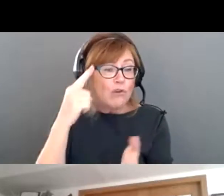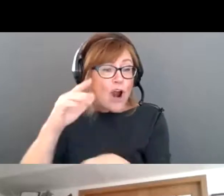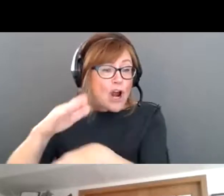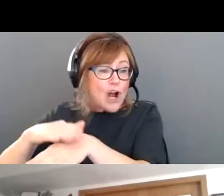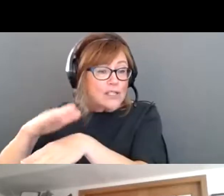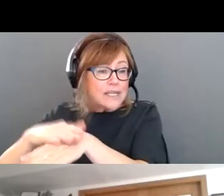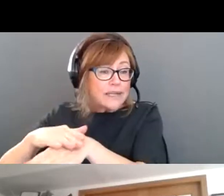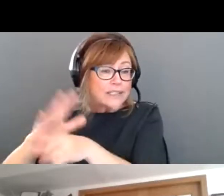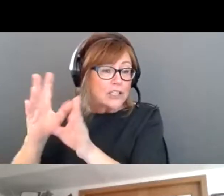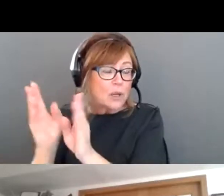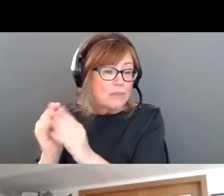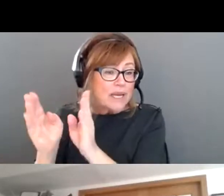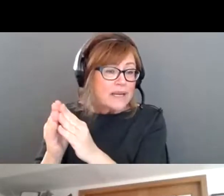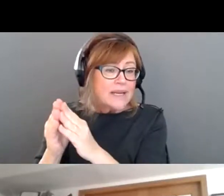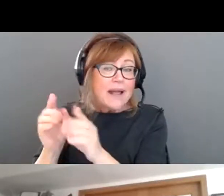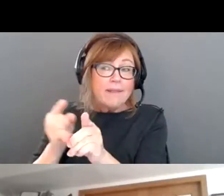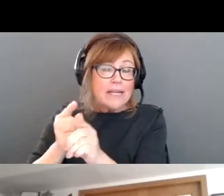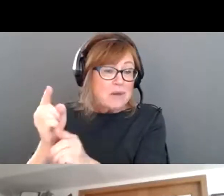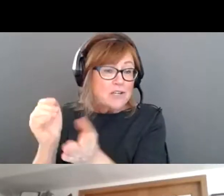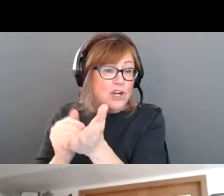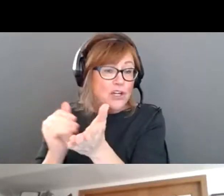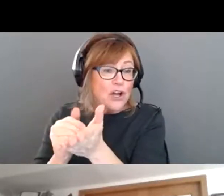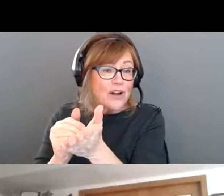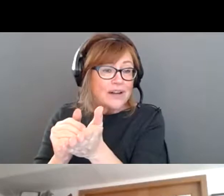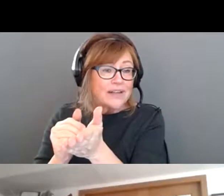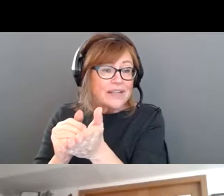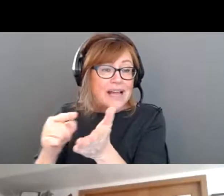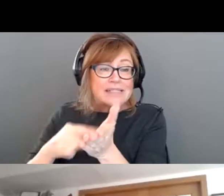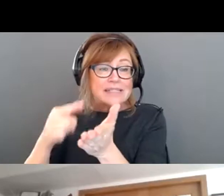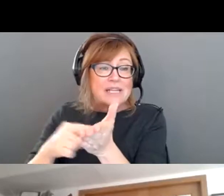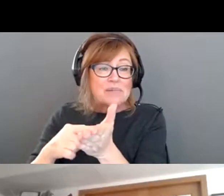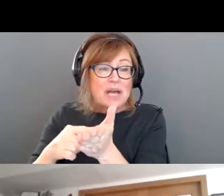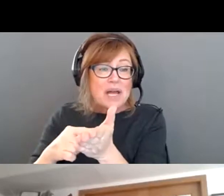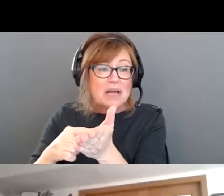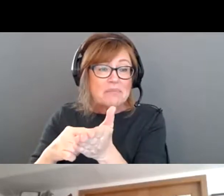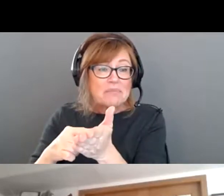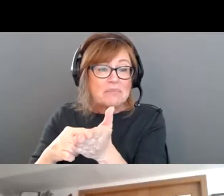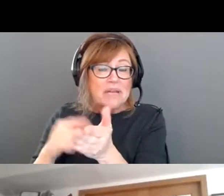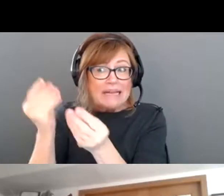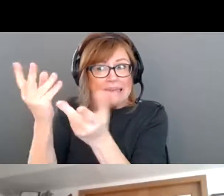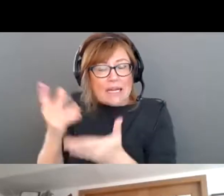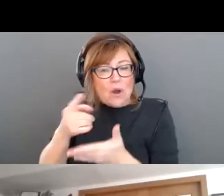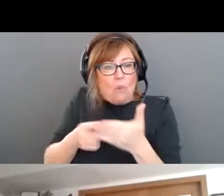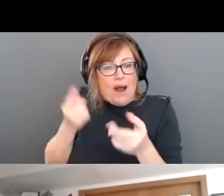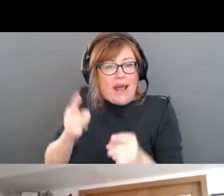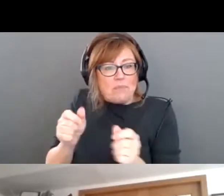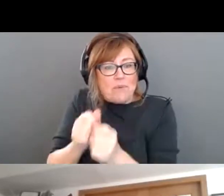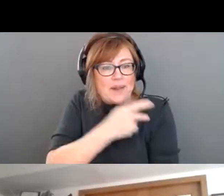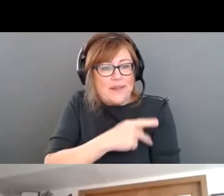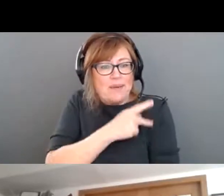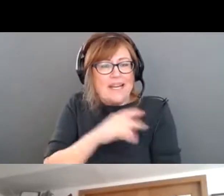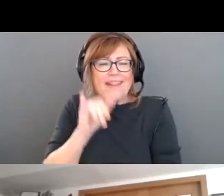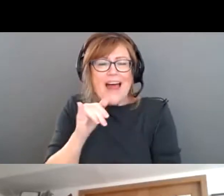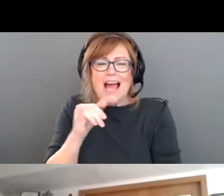those specialists didn't send back a consultation note to let them know what happened to patients. So it's a